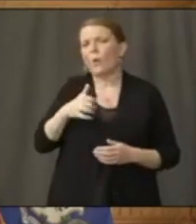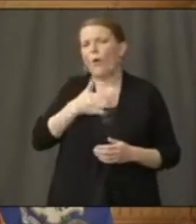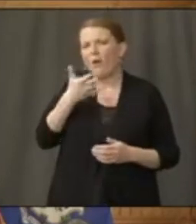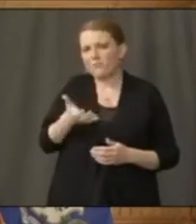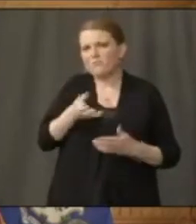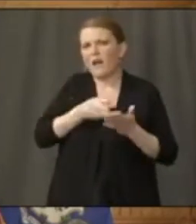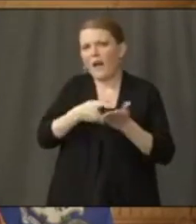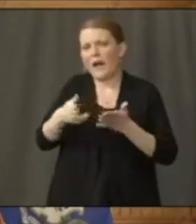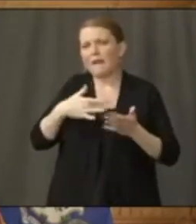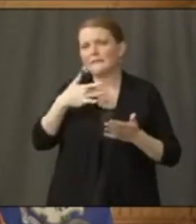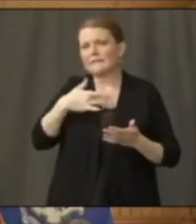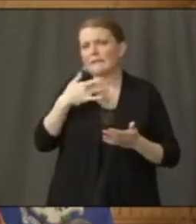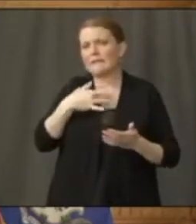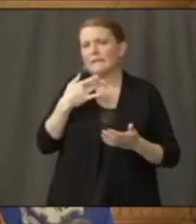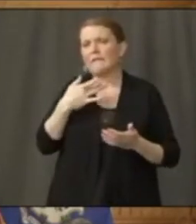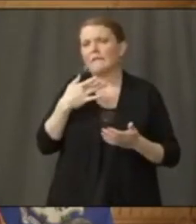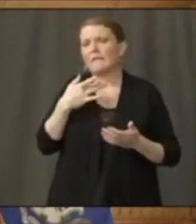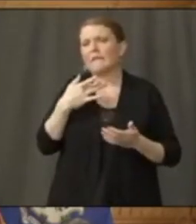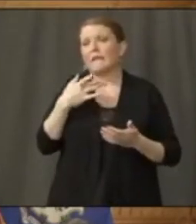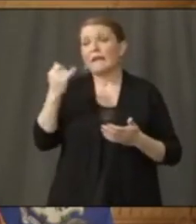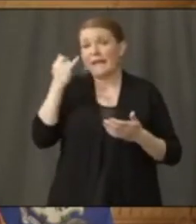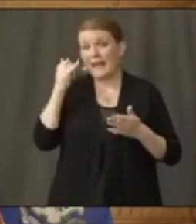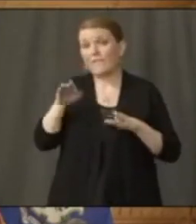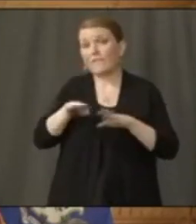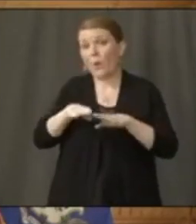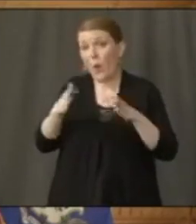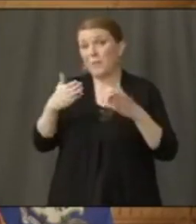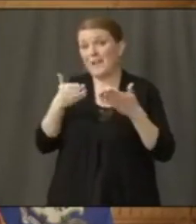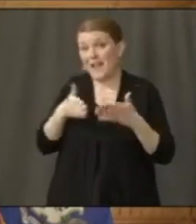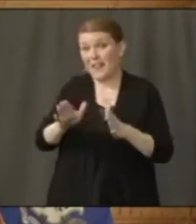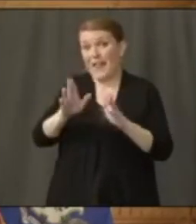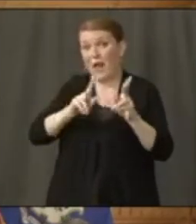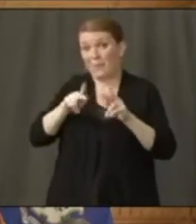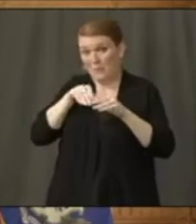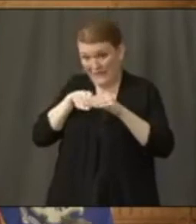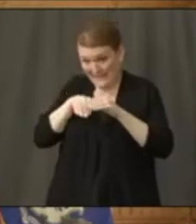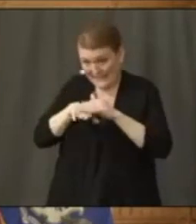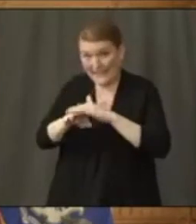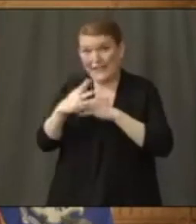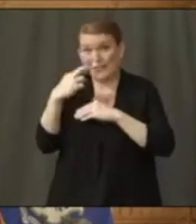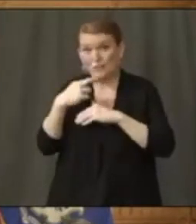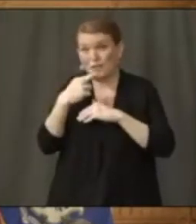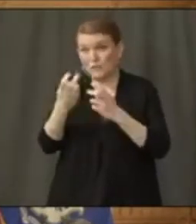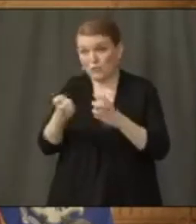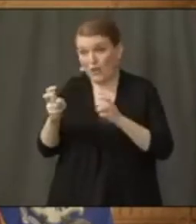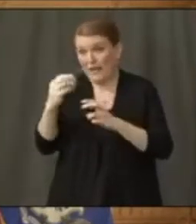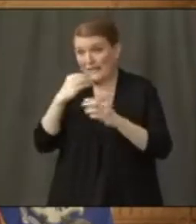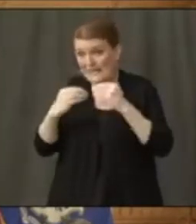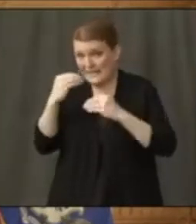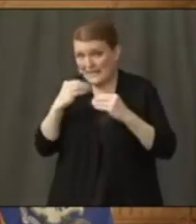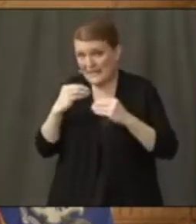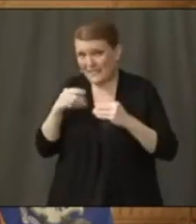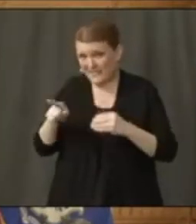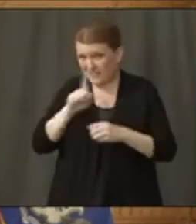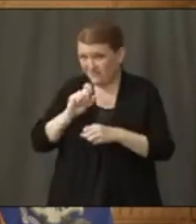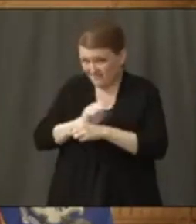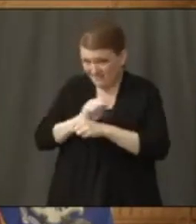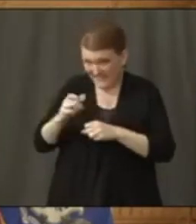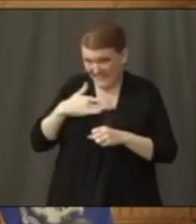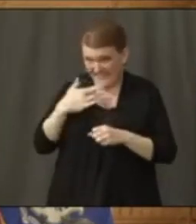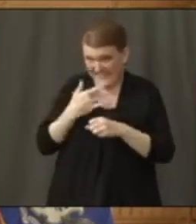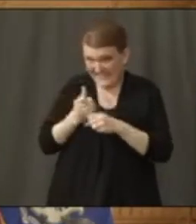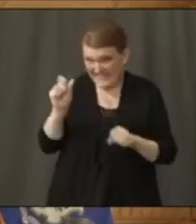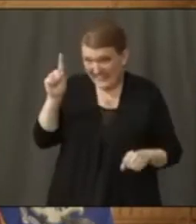seen enough evidence, I think, at this point that most of the breakouts are are happening in very tight neighborhoods,